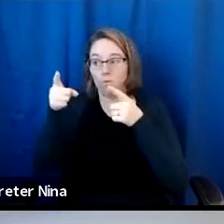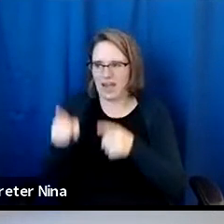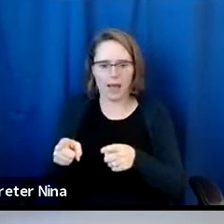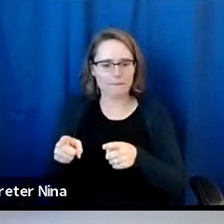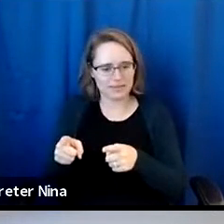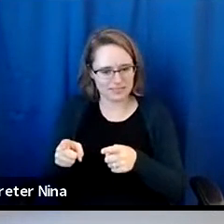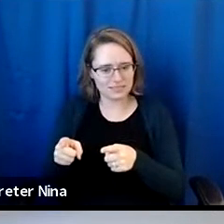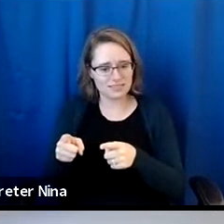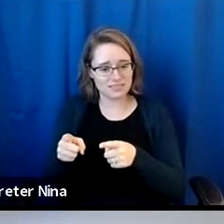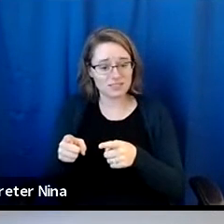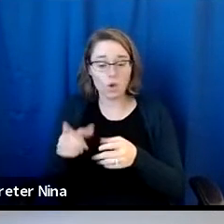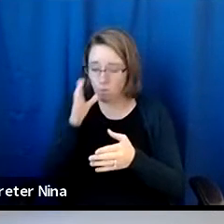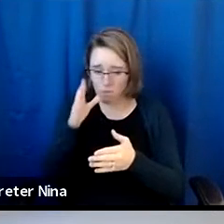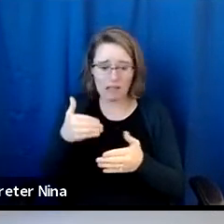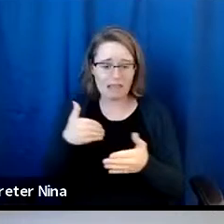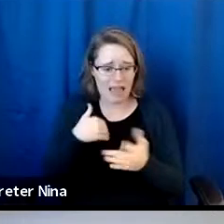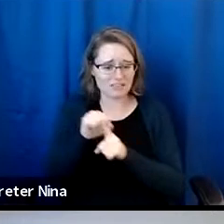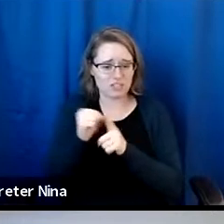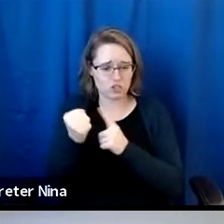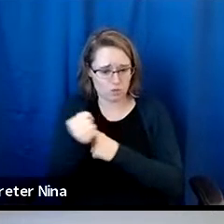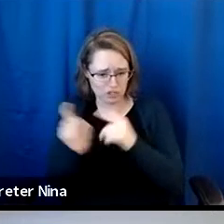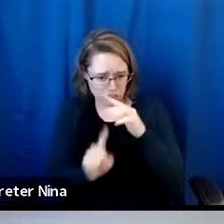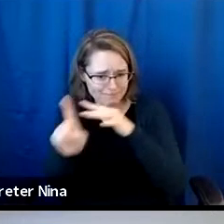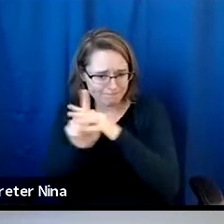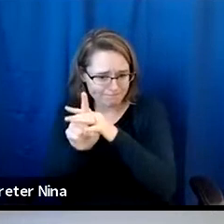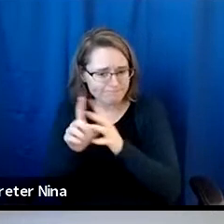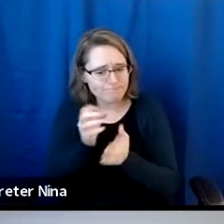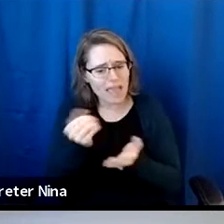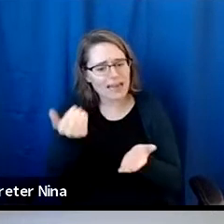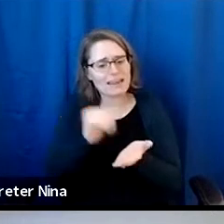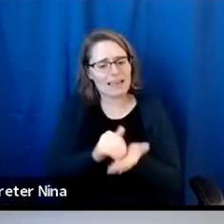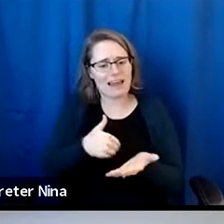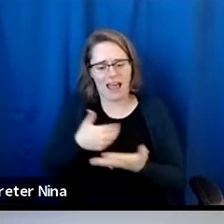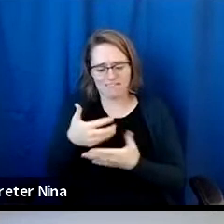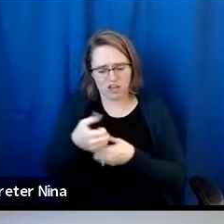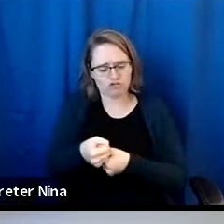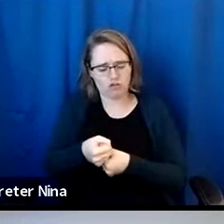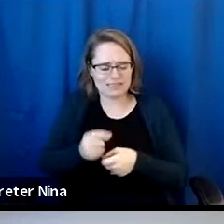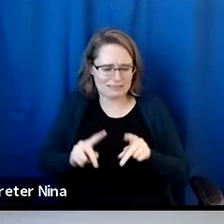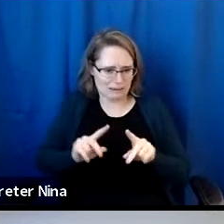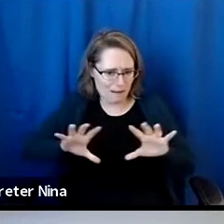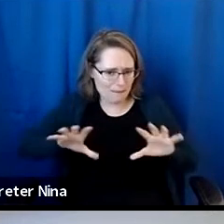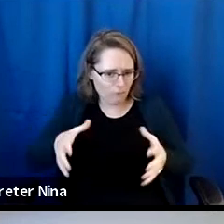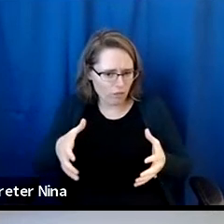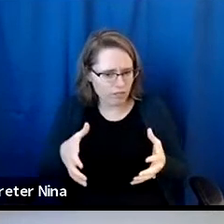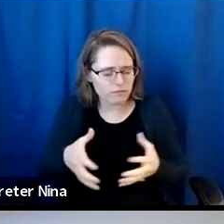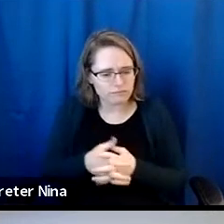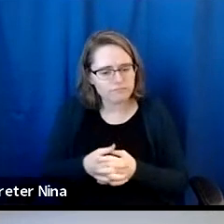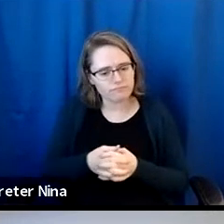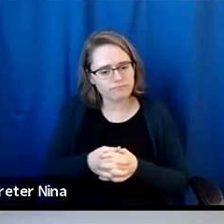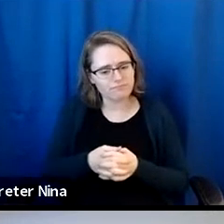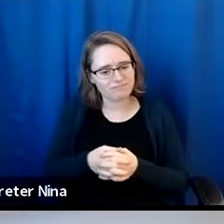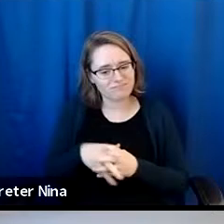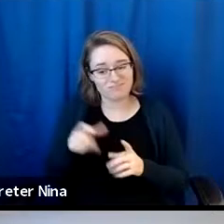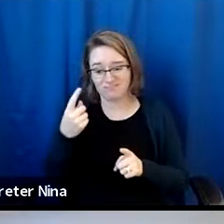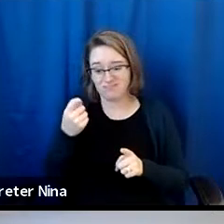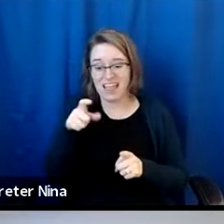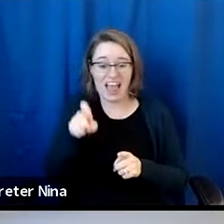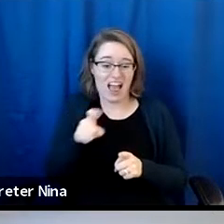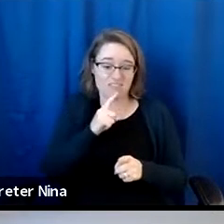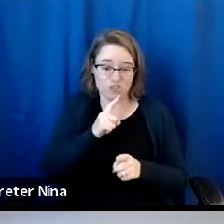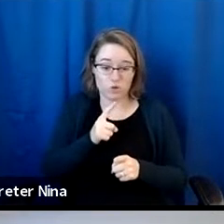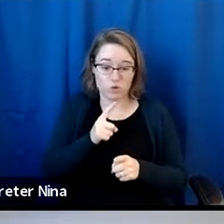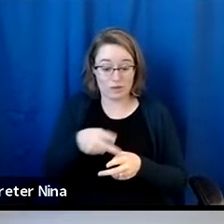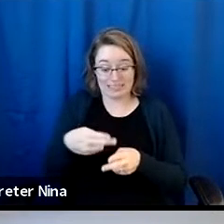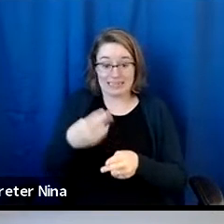will kind of come up in your life. And again, having a trusted circle of people around you, but you got to be able to speak the